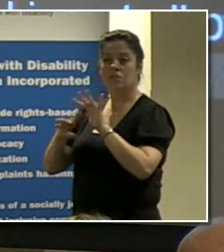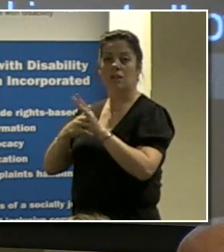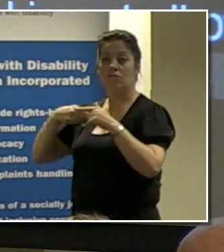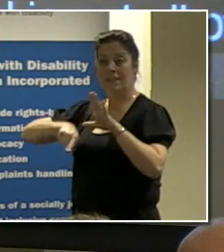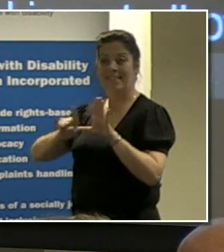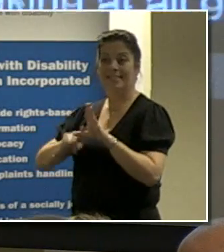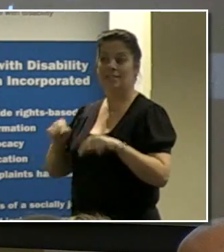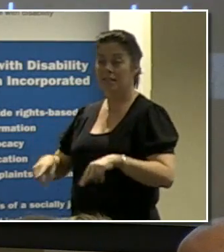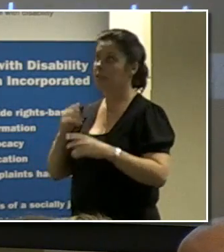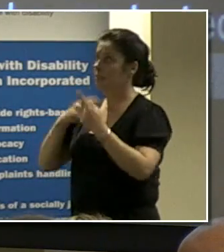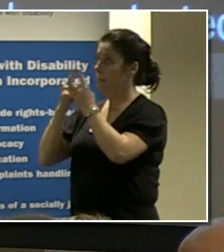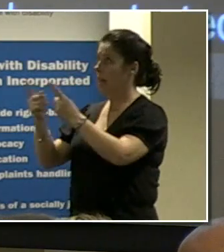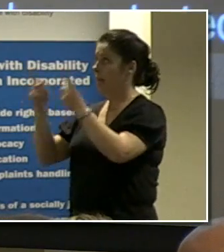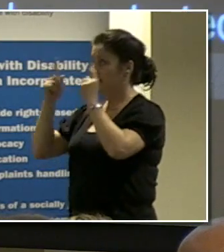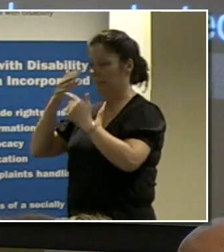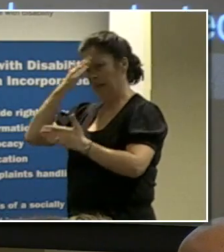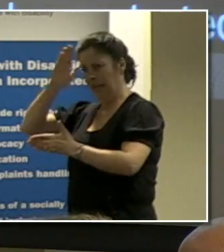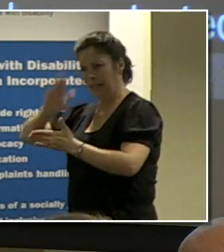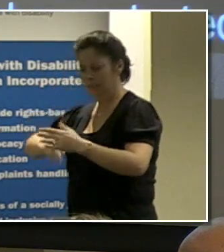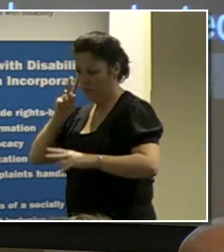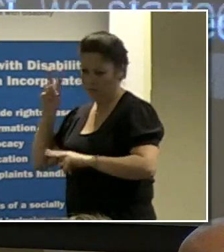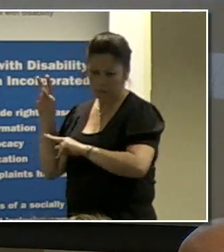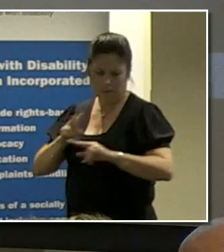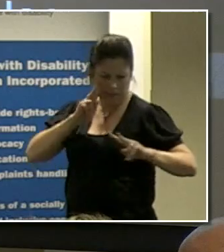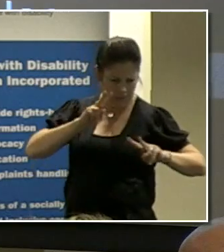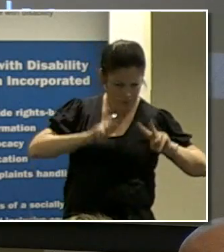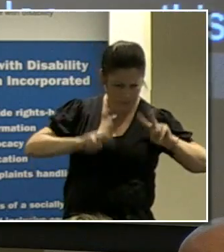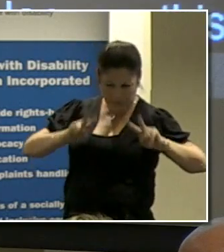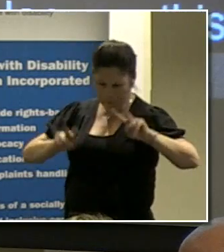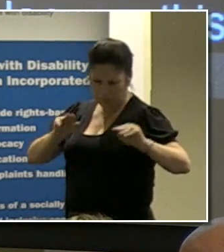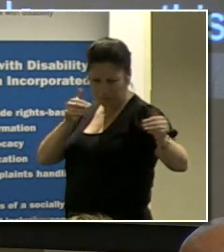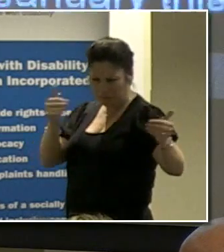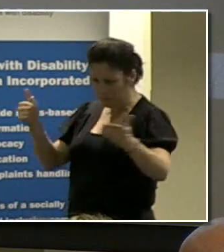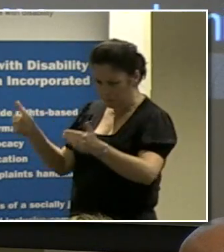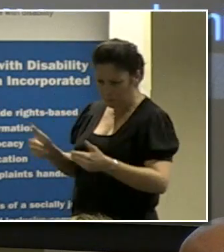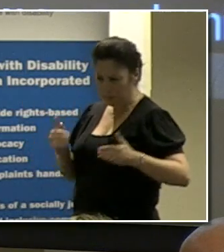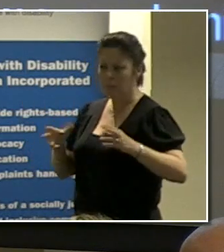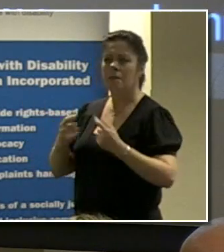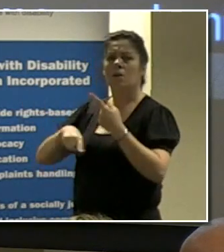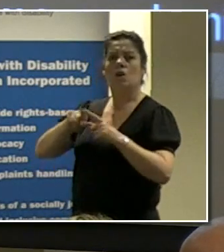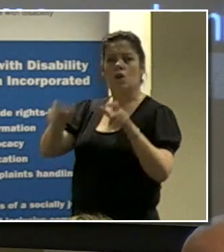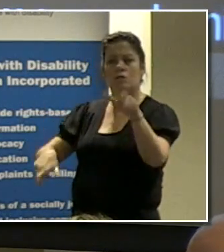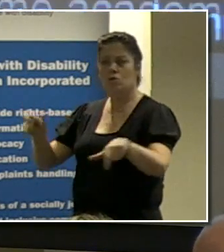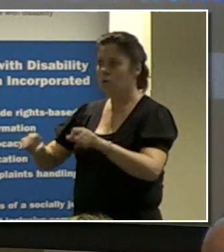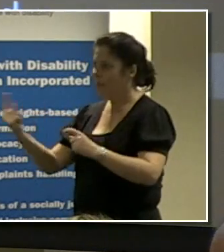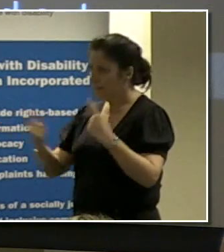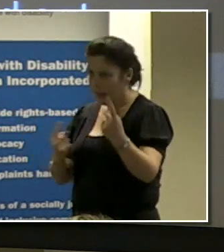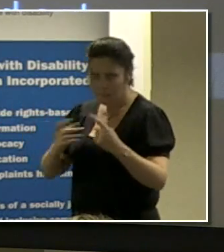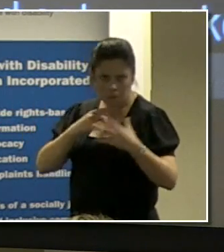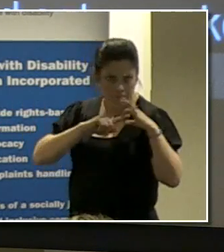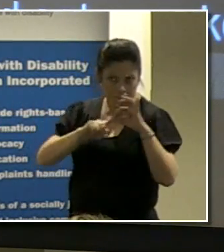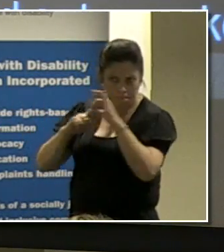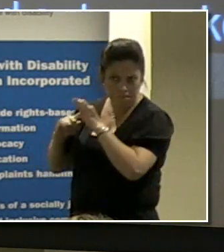some academic experts come in. We set up a reference group. We had all the consumers come in, consumers and providers come